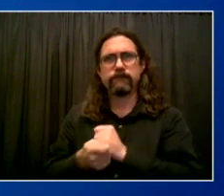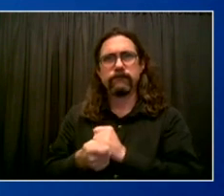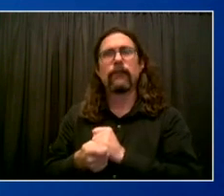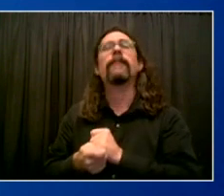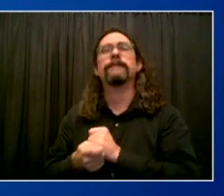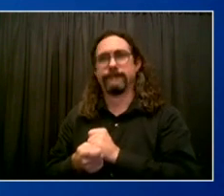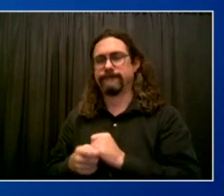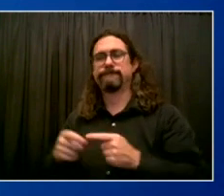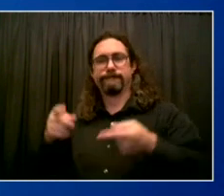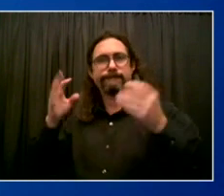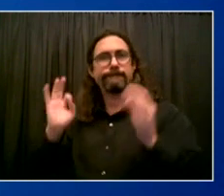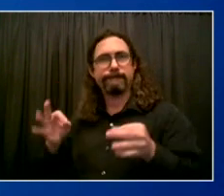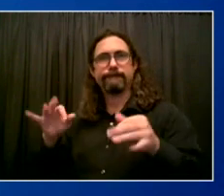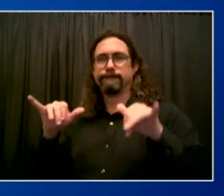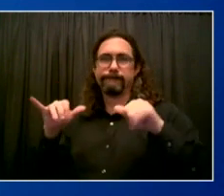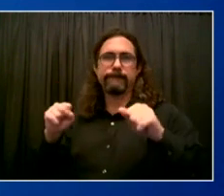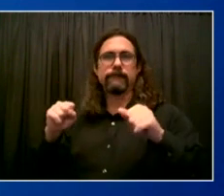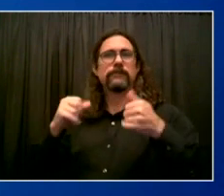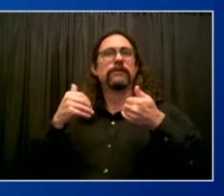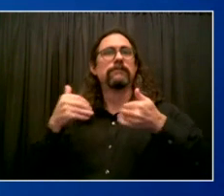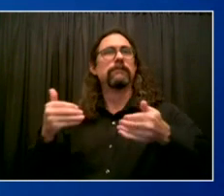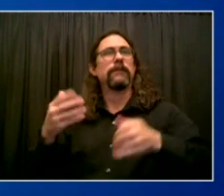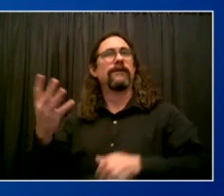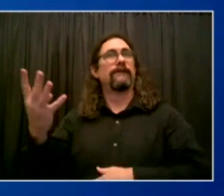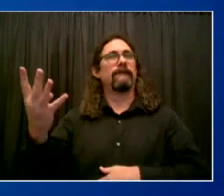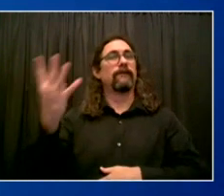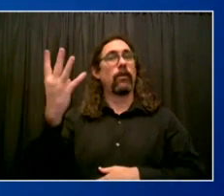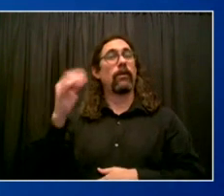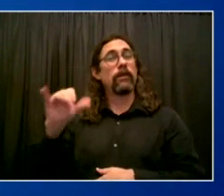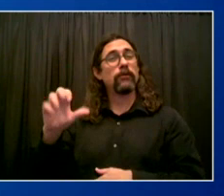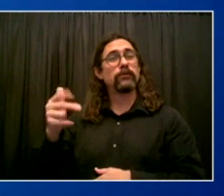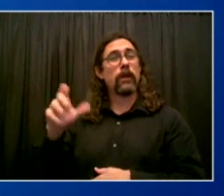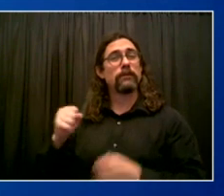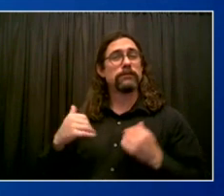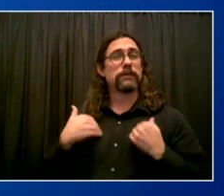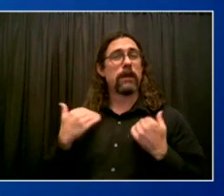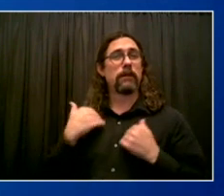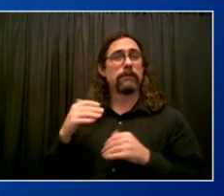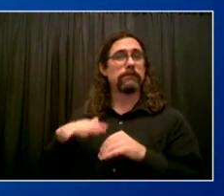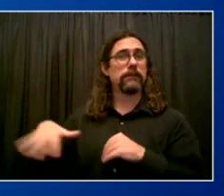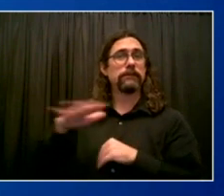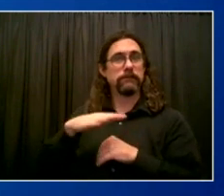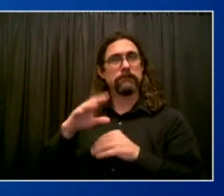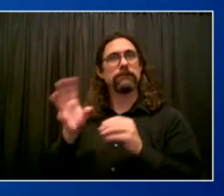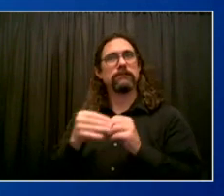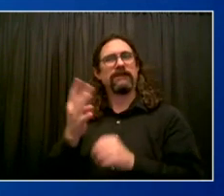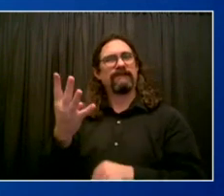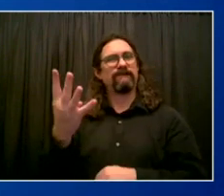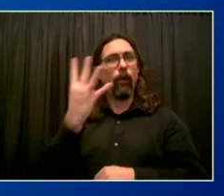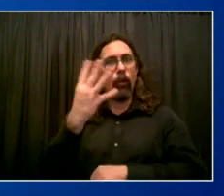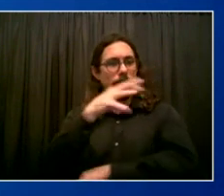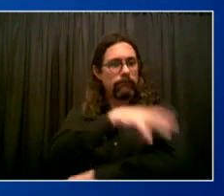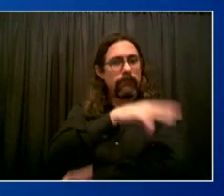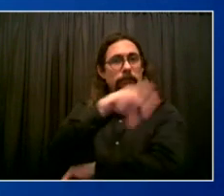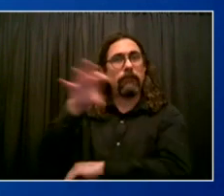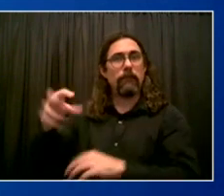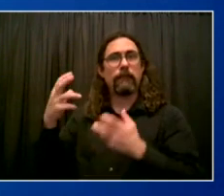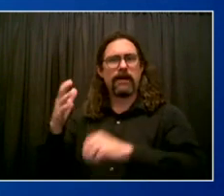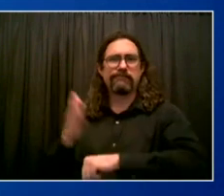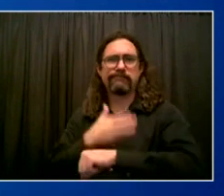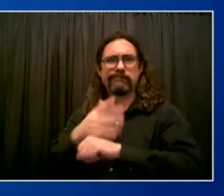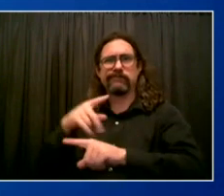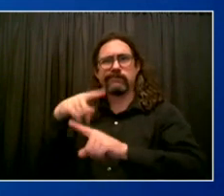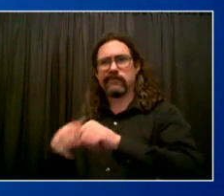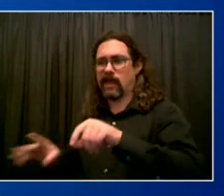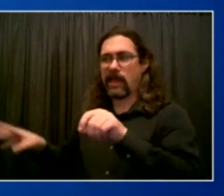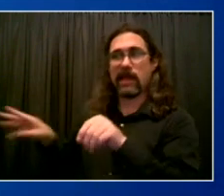Field. And there's a brand new soccer pitch, thanks to the Mayor's Fund and all their great soccer partners. There's a brand new soccer pitch in that space. And